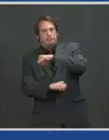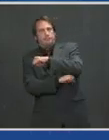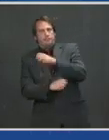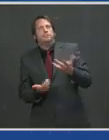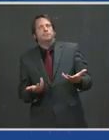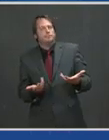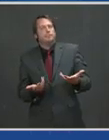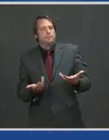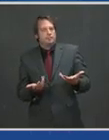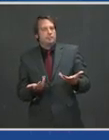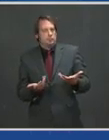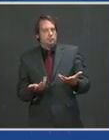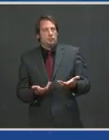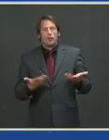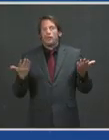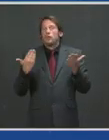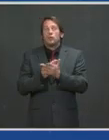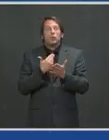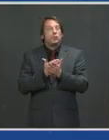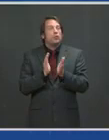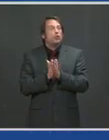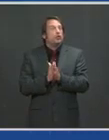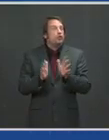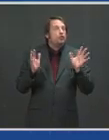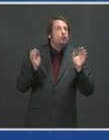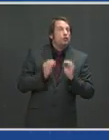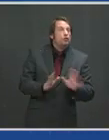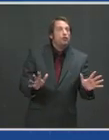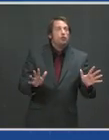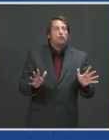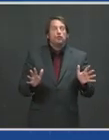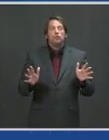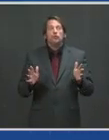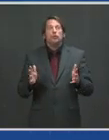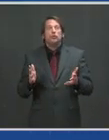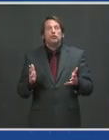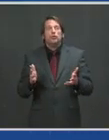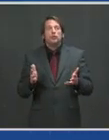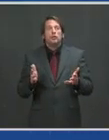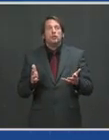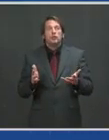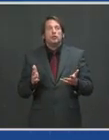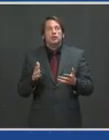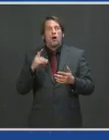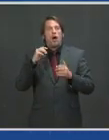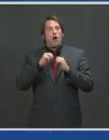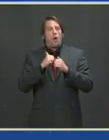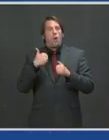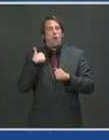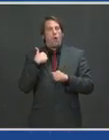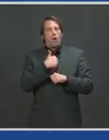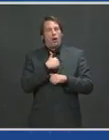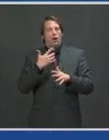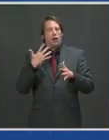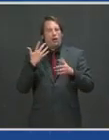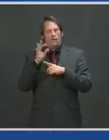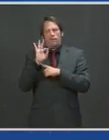There's a new book out about how we've fallen behind. America is no longer the leader of the world because we're not investing.